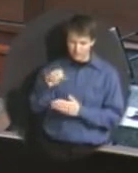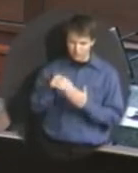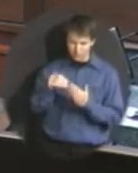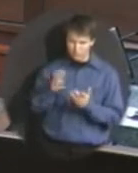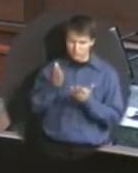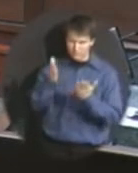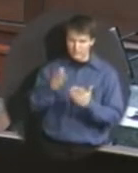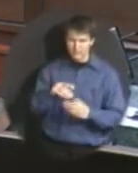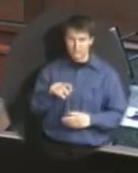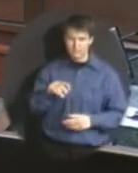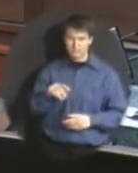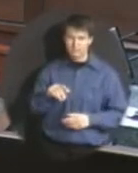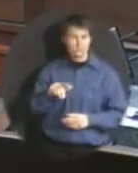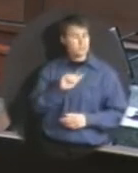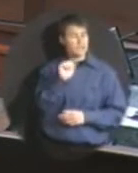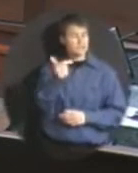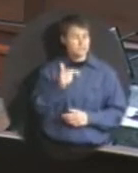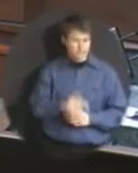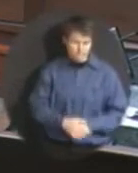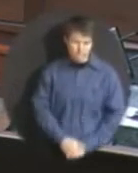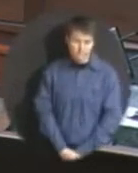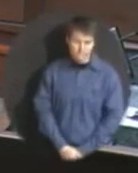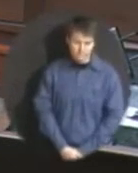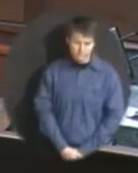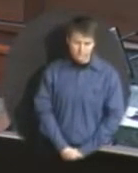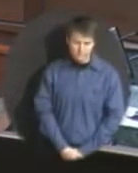Second. Go ahead.